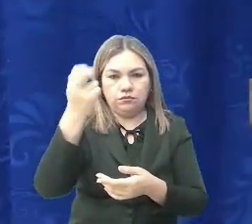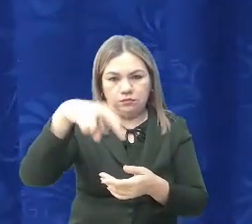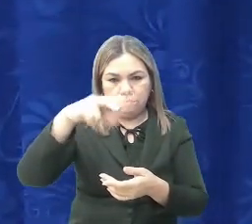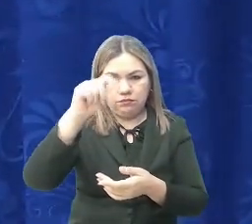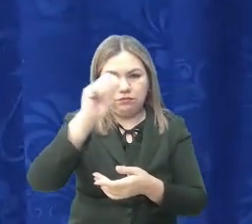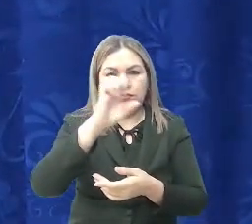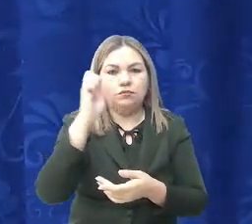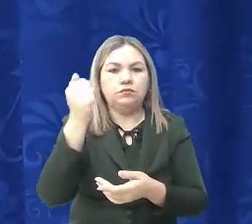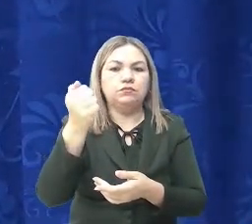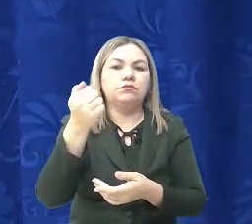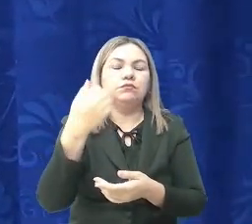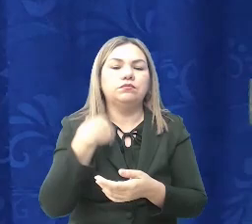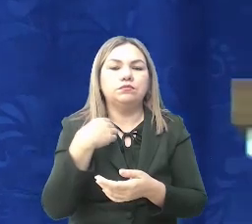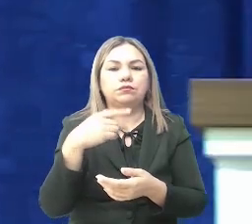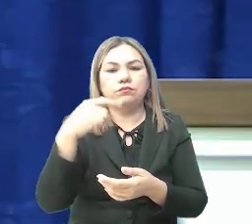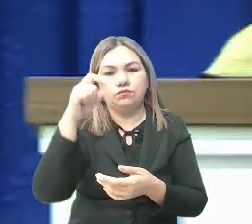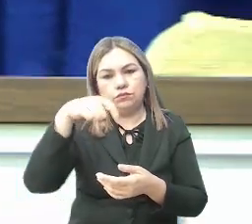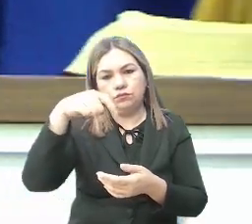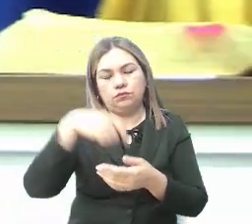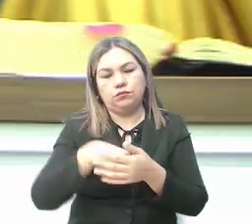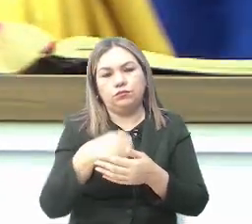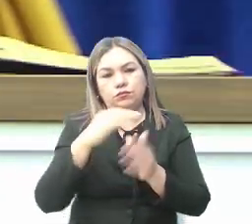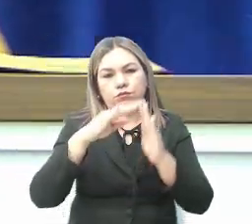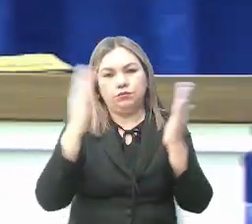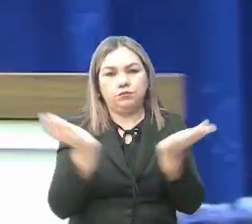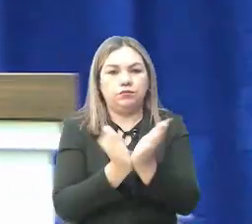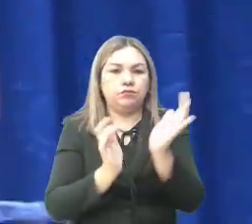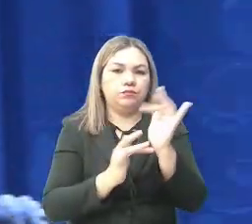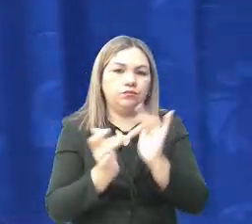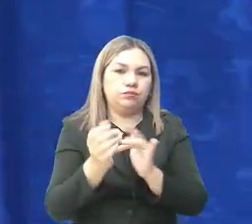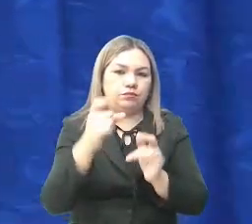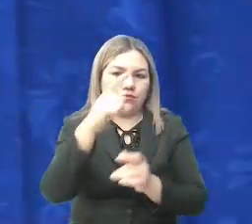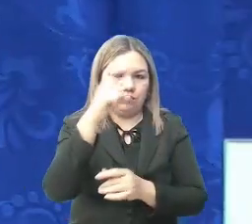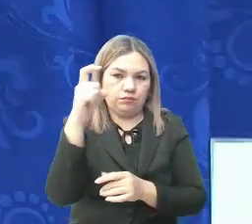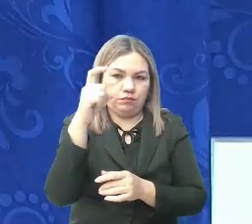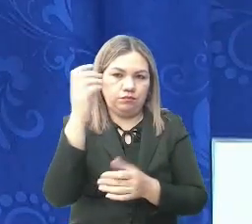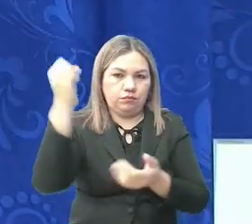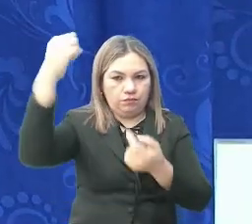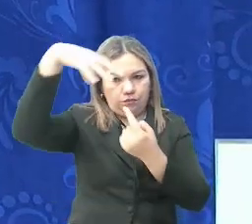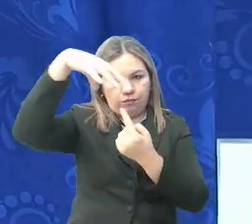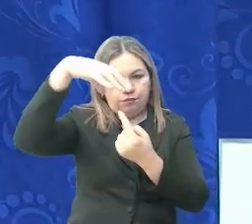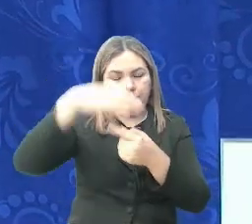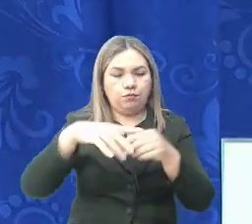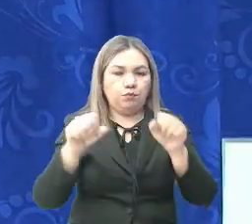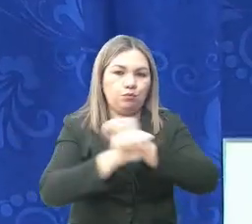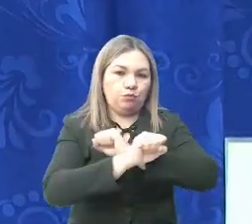hammer to break the rock. May it produce 7 blessings.